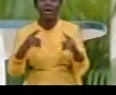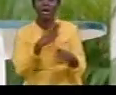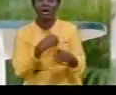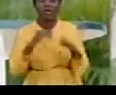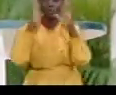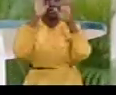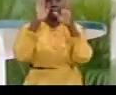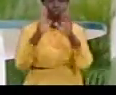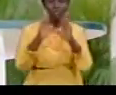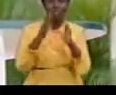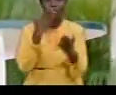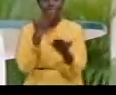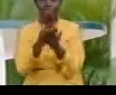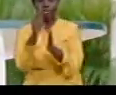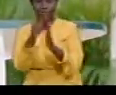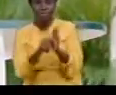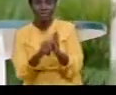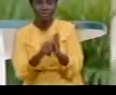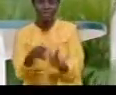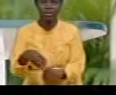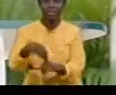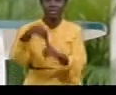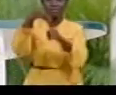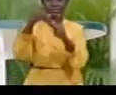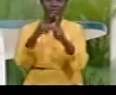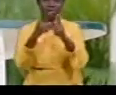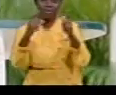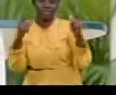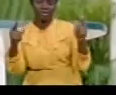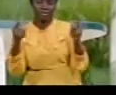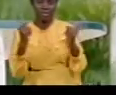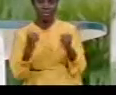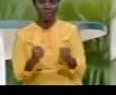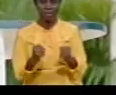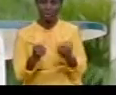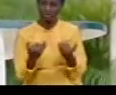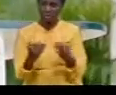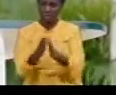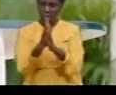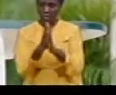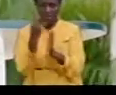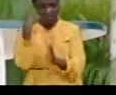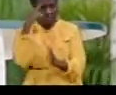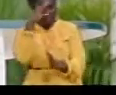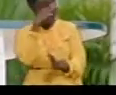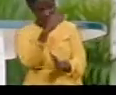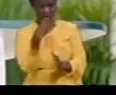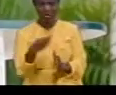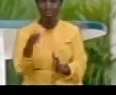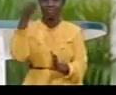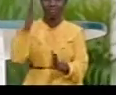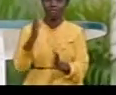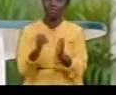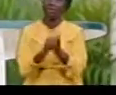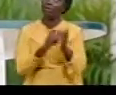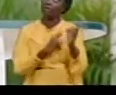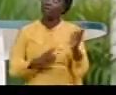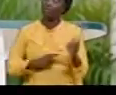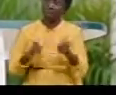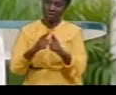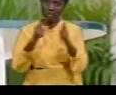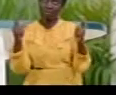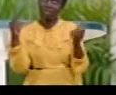heads, supernatural covering. Let's pray for the man of God. Lord, greater grace, greater